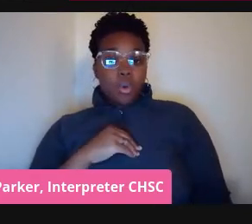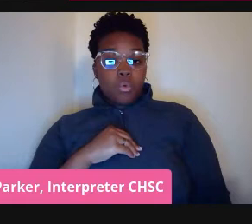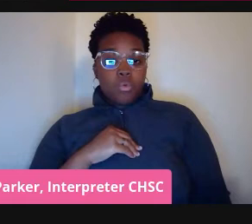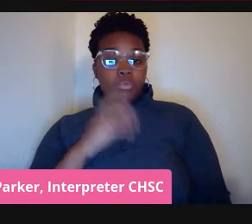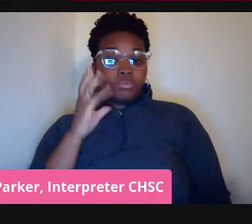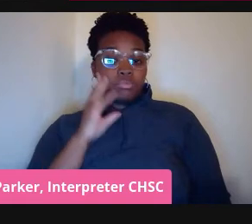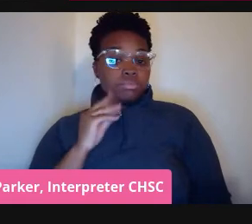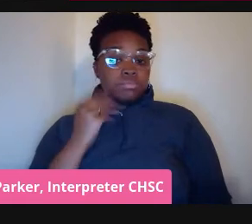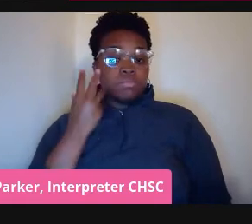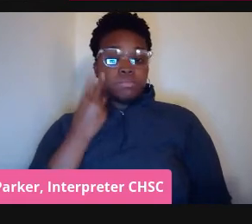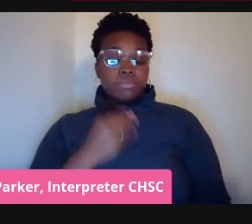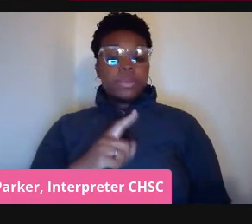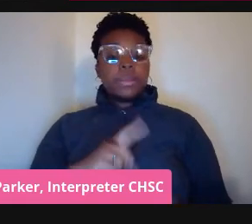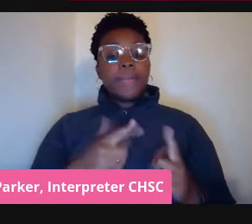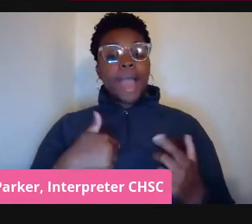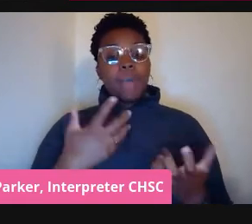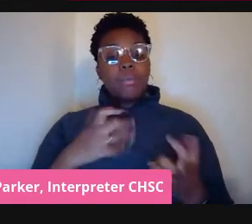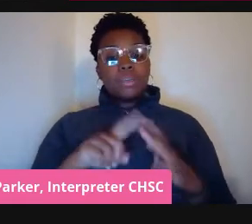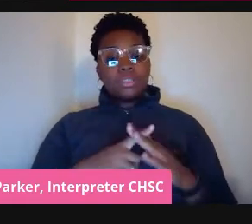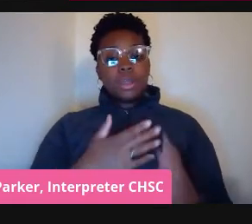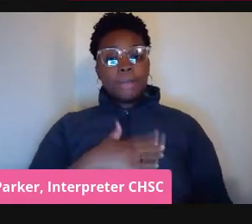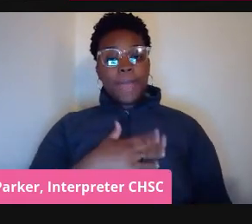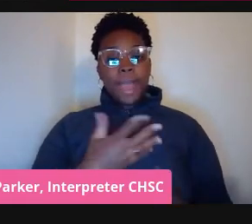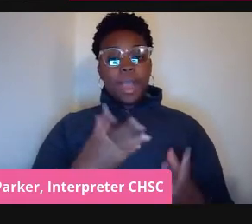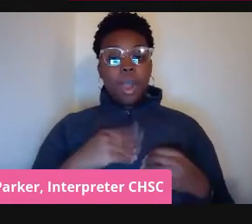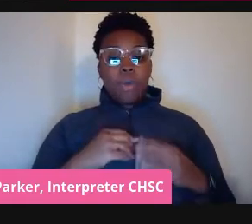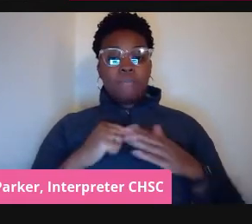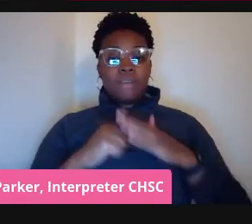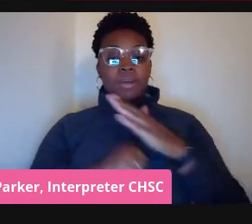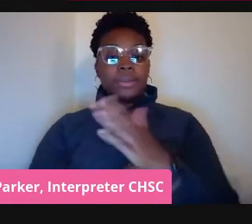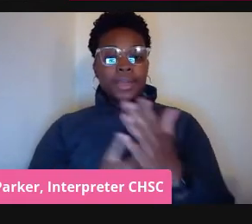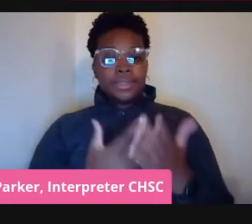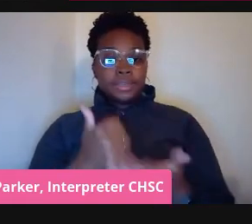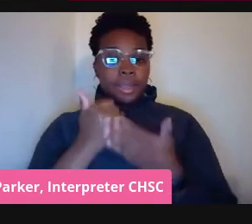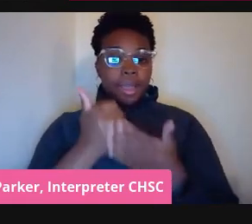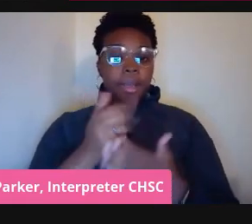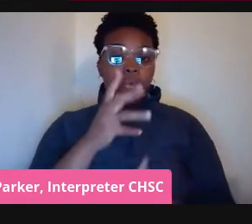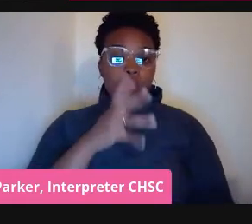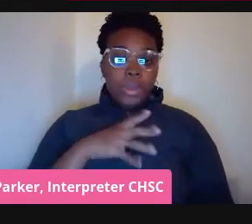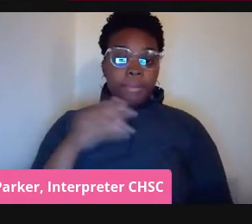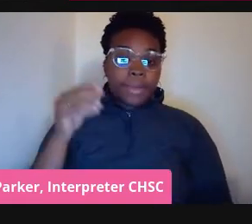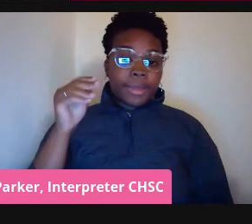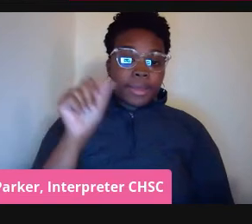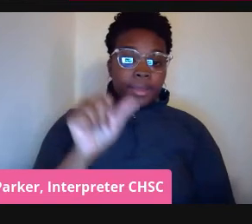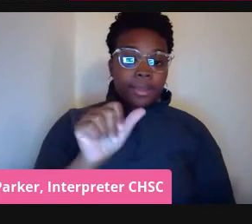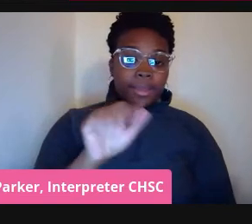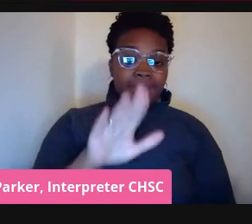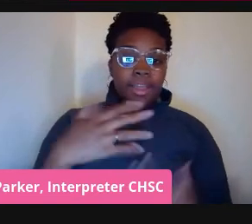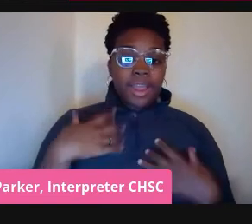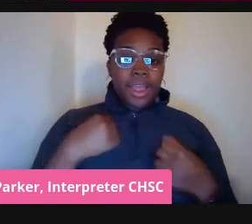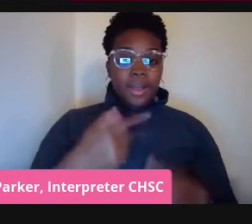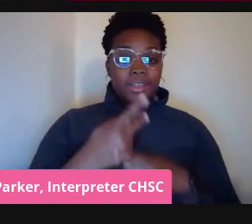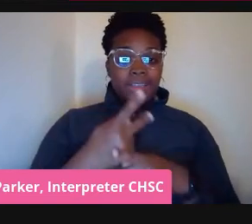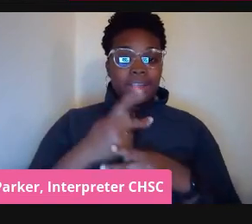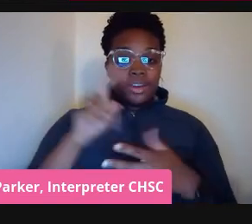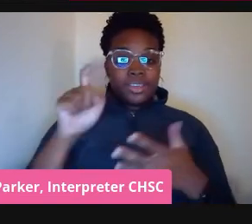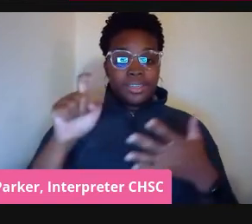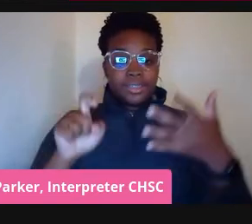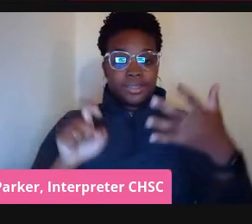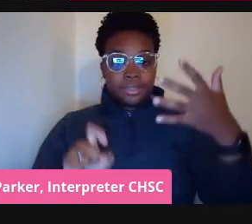I wanted to start my own foundation to help women pay for their healthcare needs.